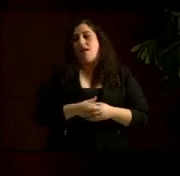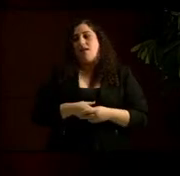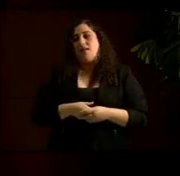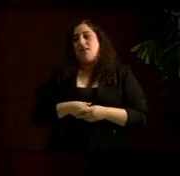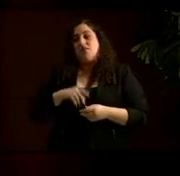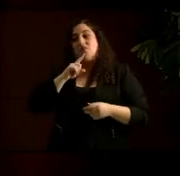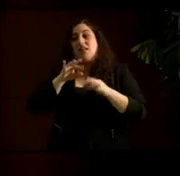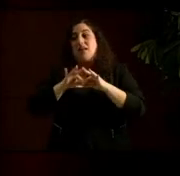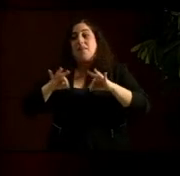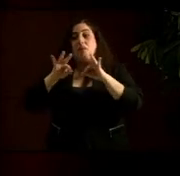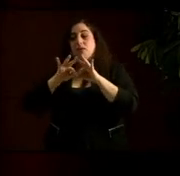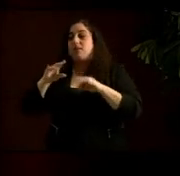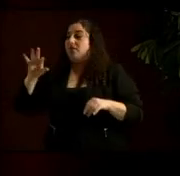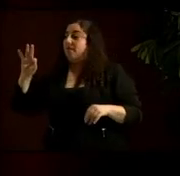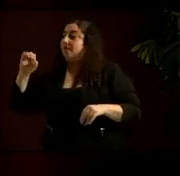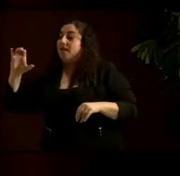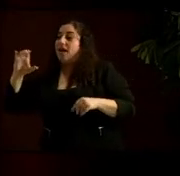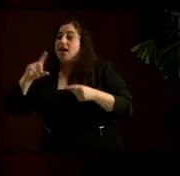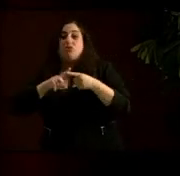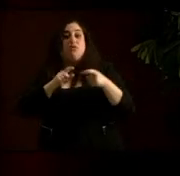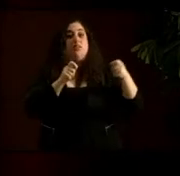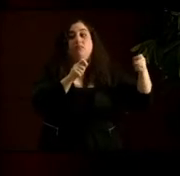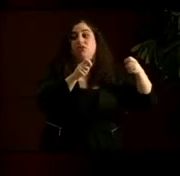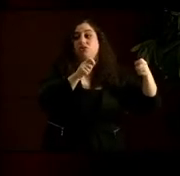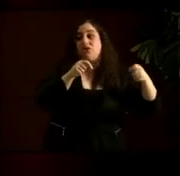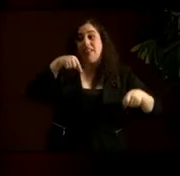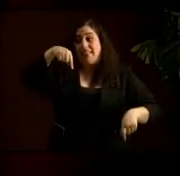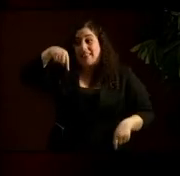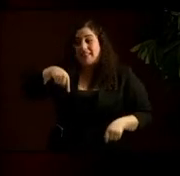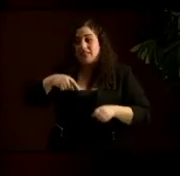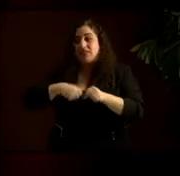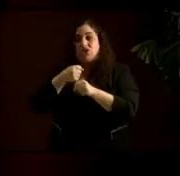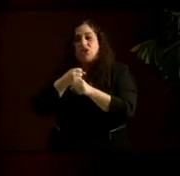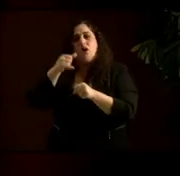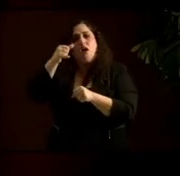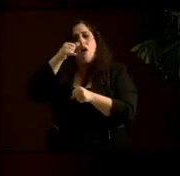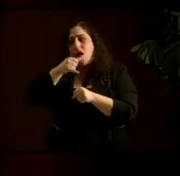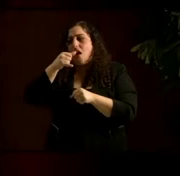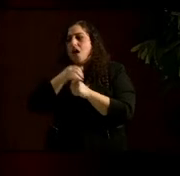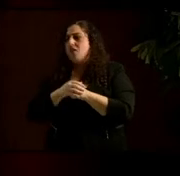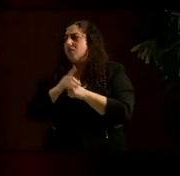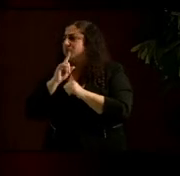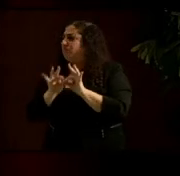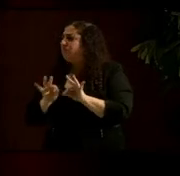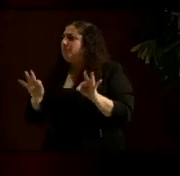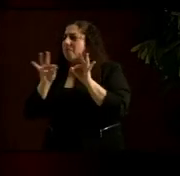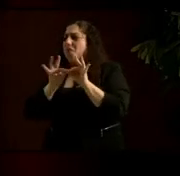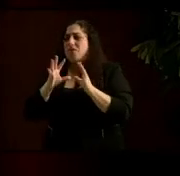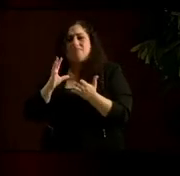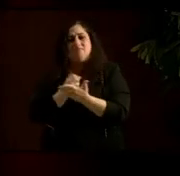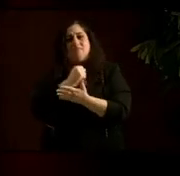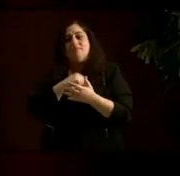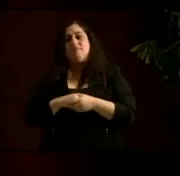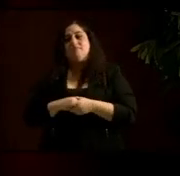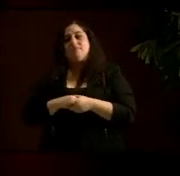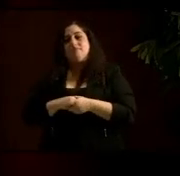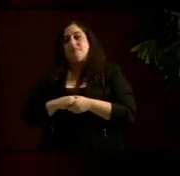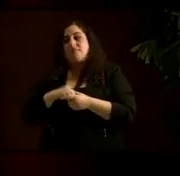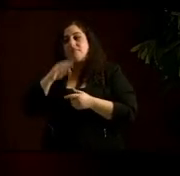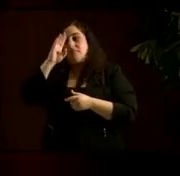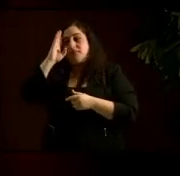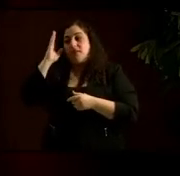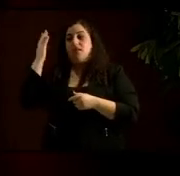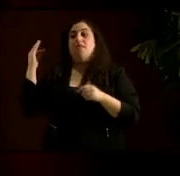administration, this year is here to be embraced. Now, the tagline is what I hold closest to my heart. It starts with